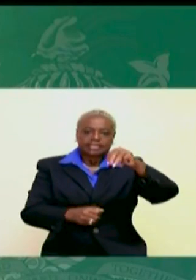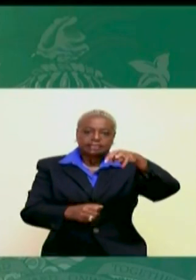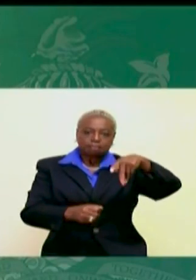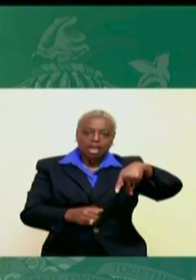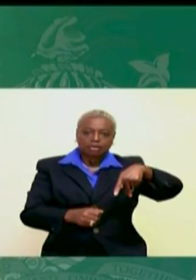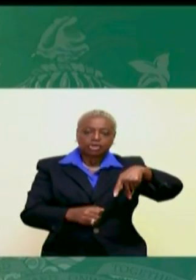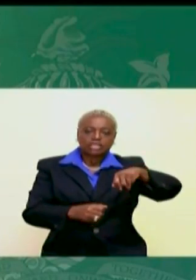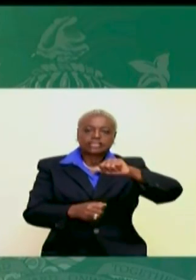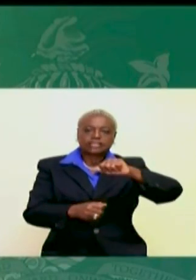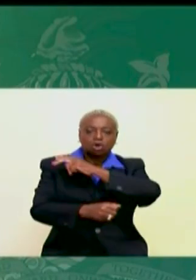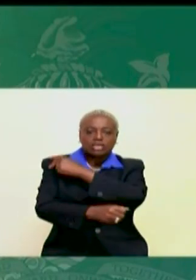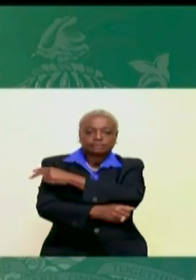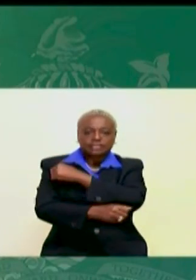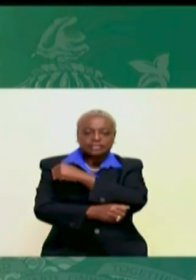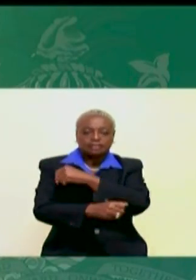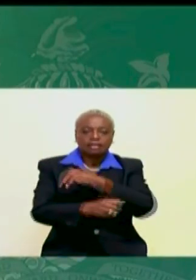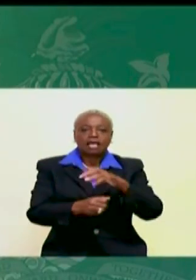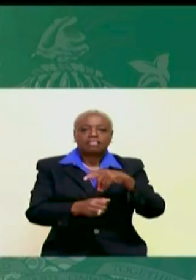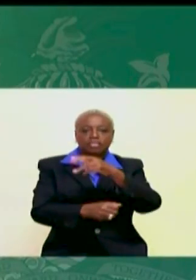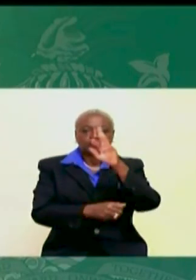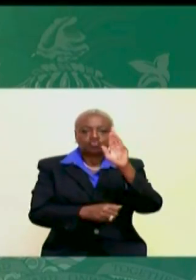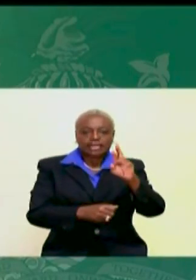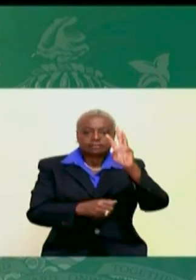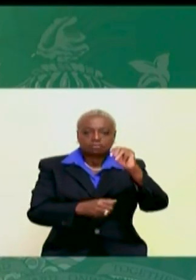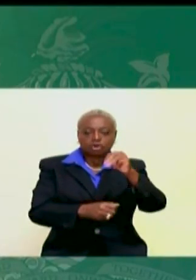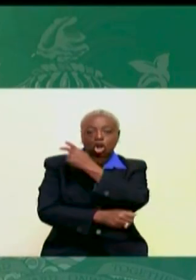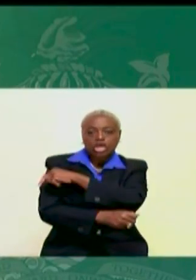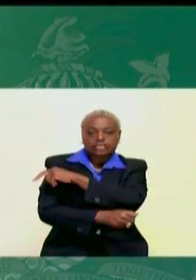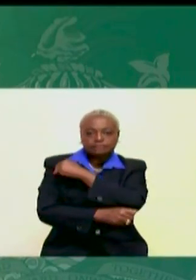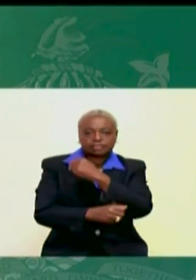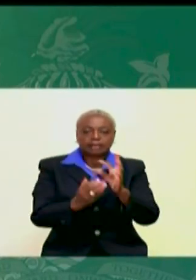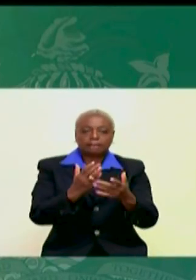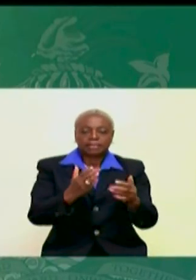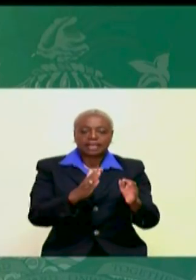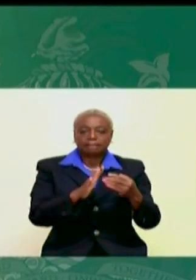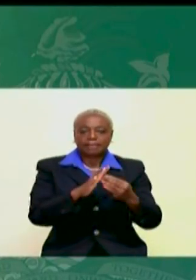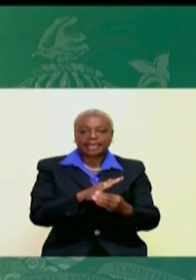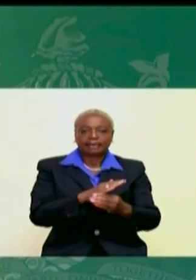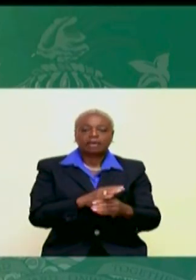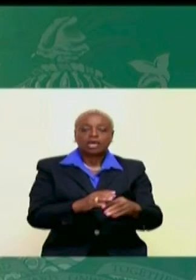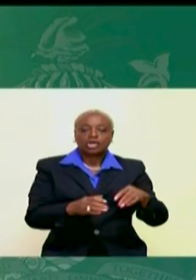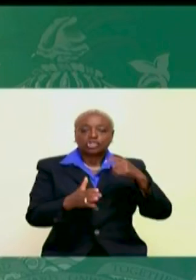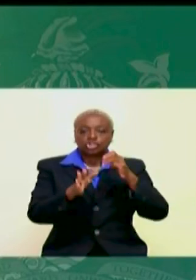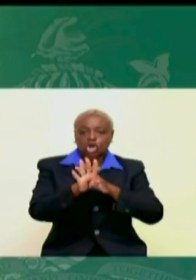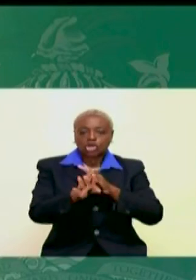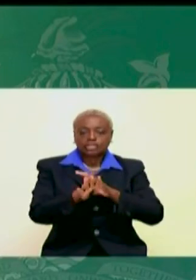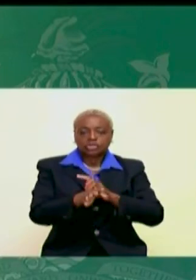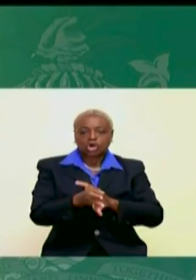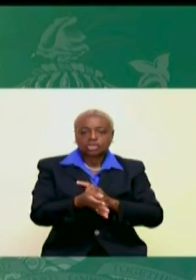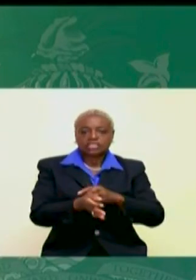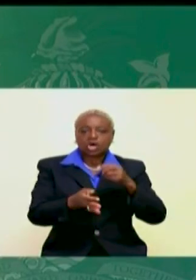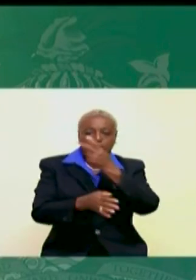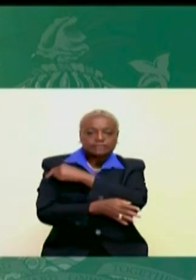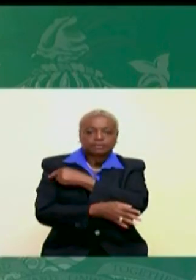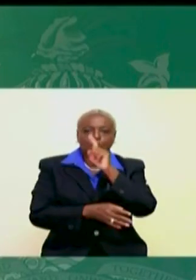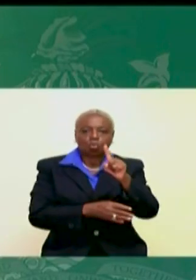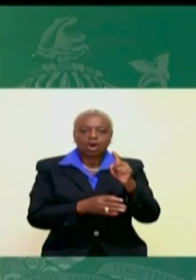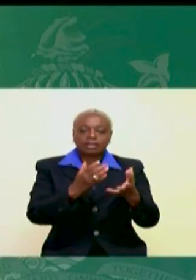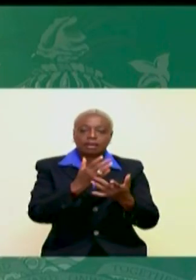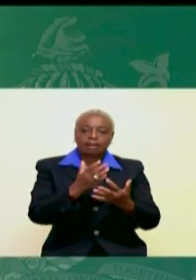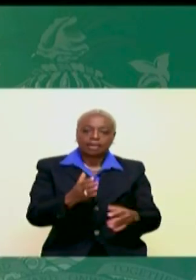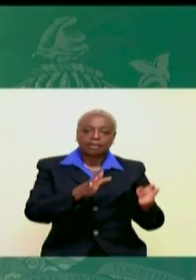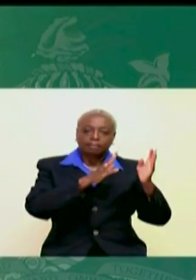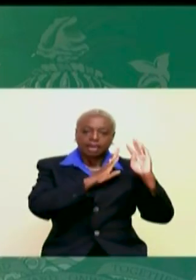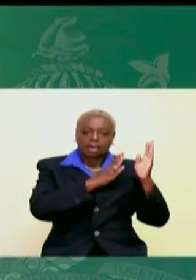Hospital Blood Bank, the Rand Memorial Hospital Blood Bank, Doctors Hospital, One Blood Bahamas, Pan